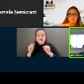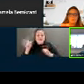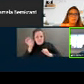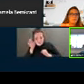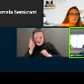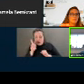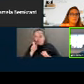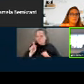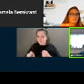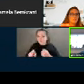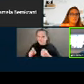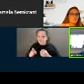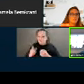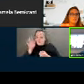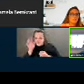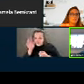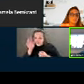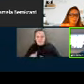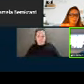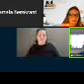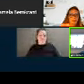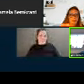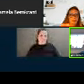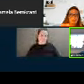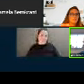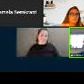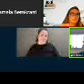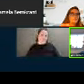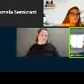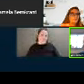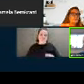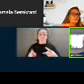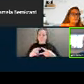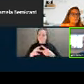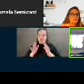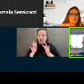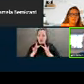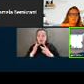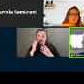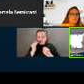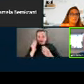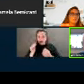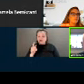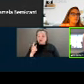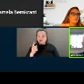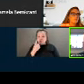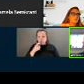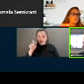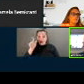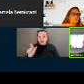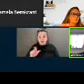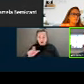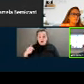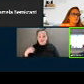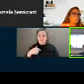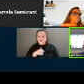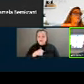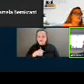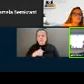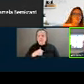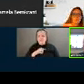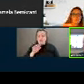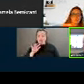please. So here's some contact information. At the Red Cross, we do a couple of things. We catch